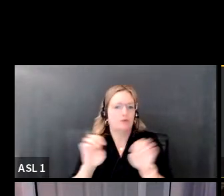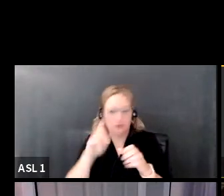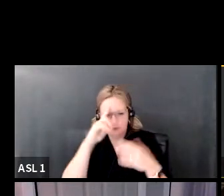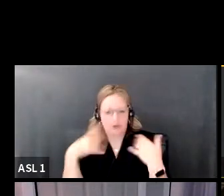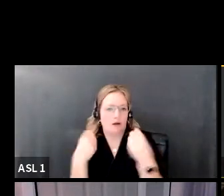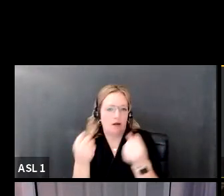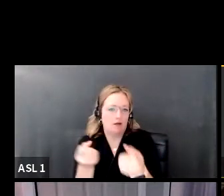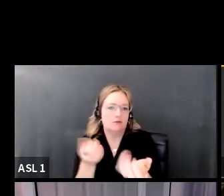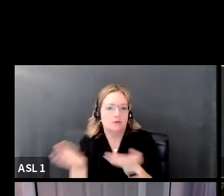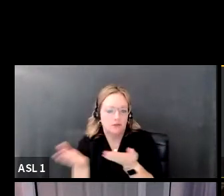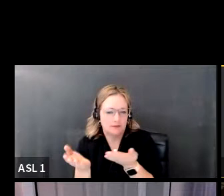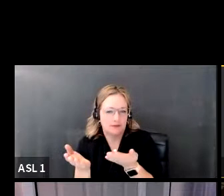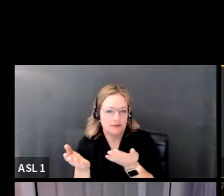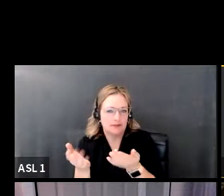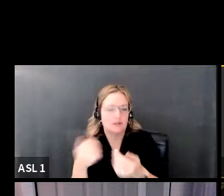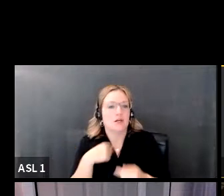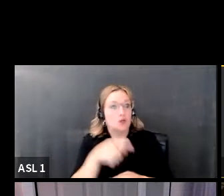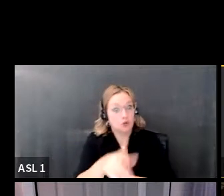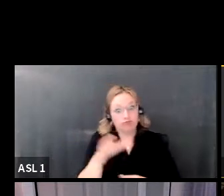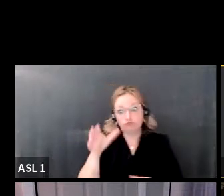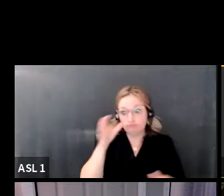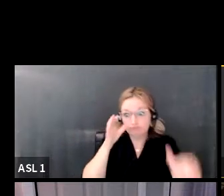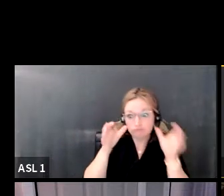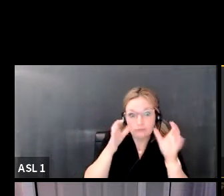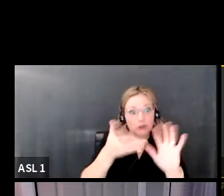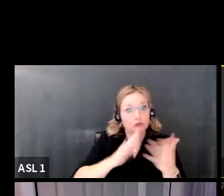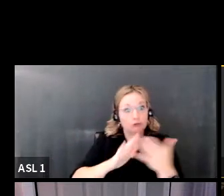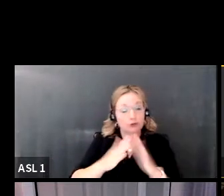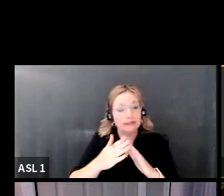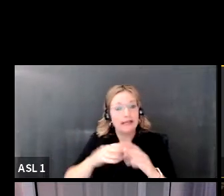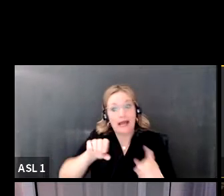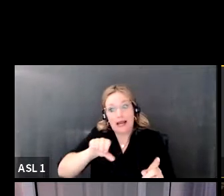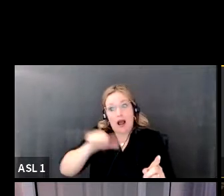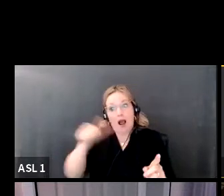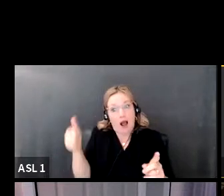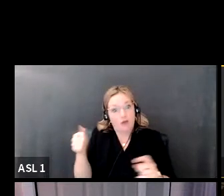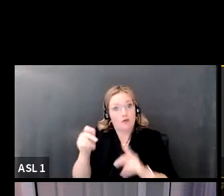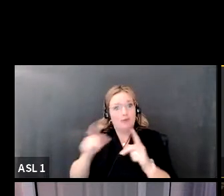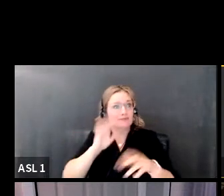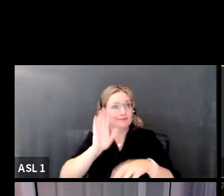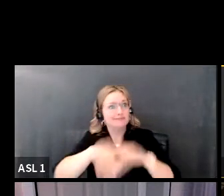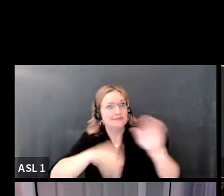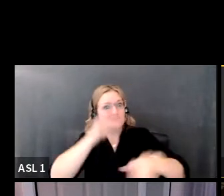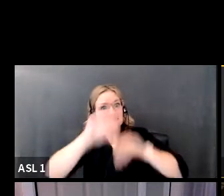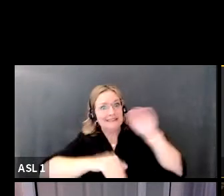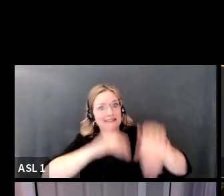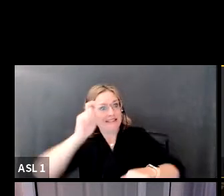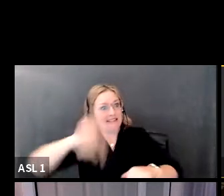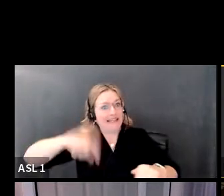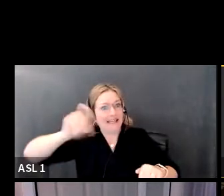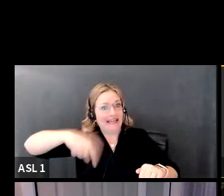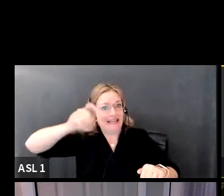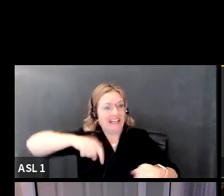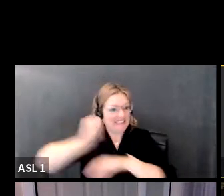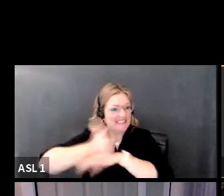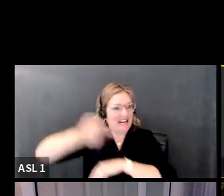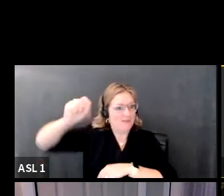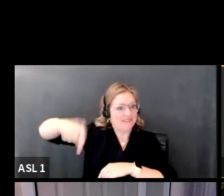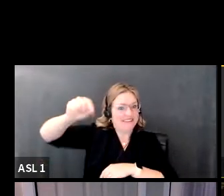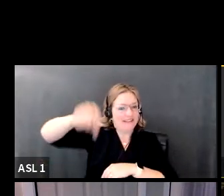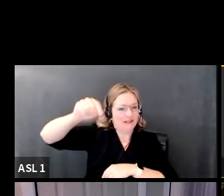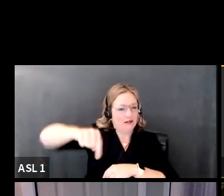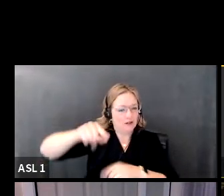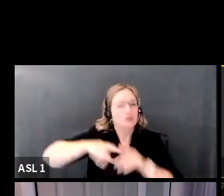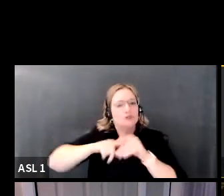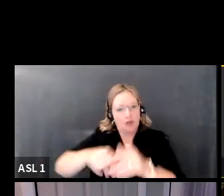be responsive to both community and the other calls for alternative safety that are going on that is one of the best ways that you can